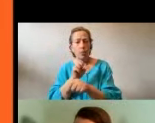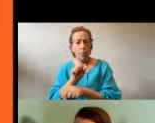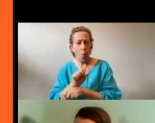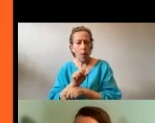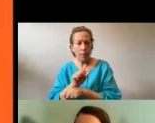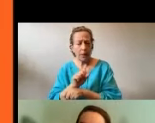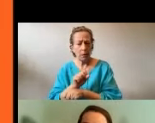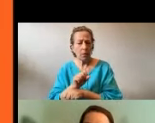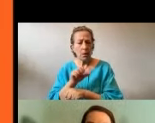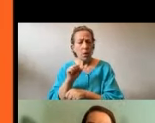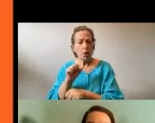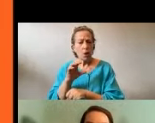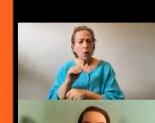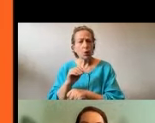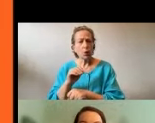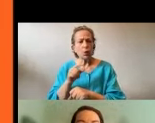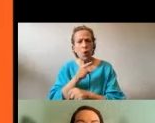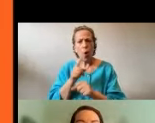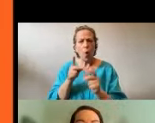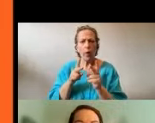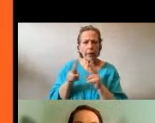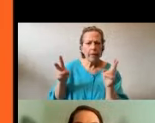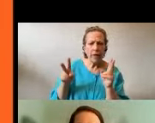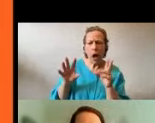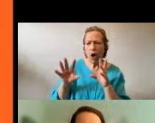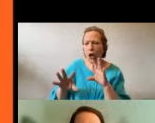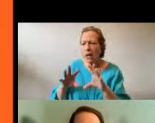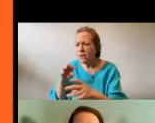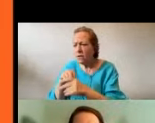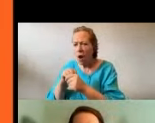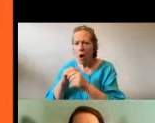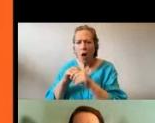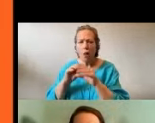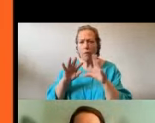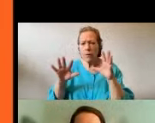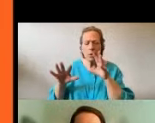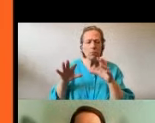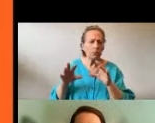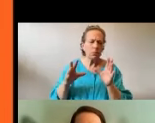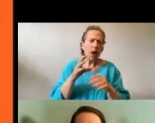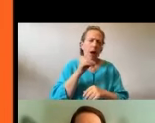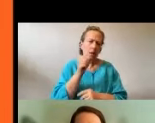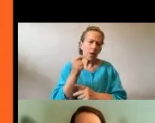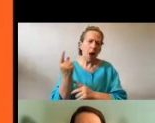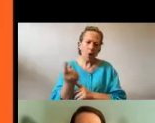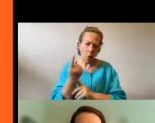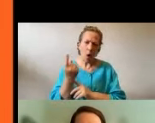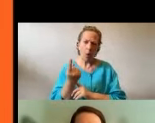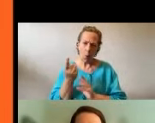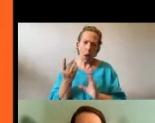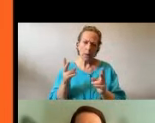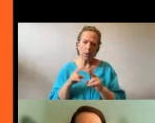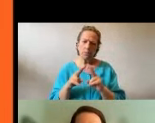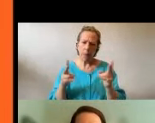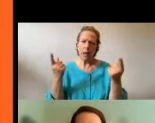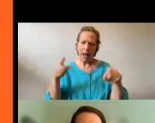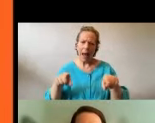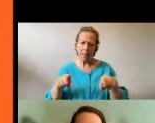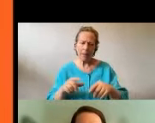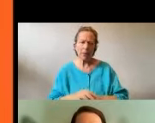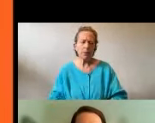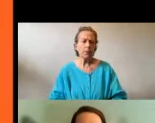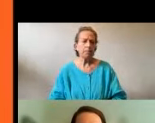very involved in any kind of care for an older adult. Not always, that's not always, but it does happen. And